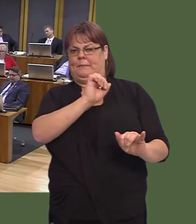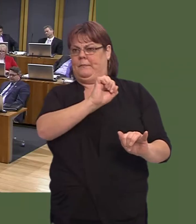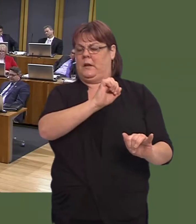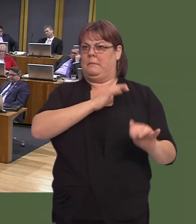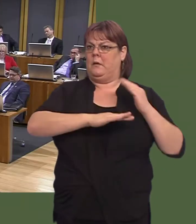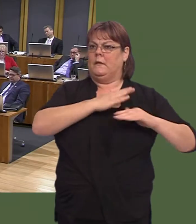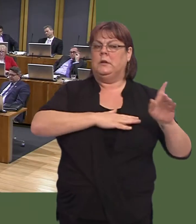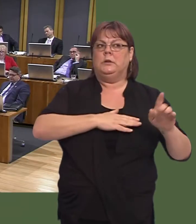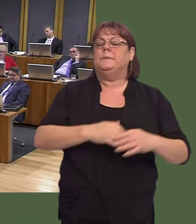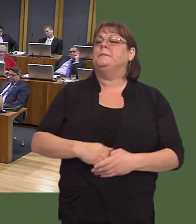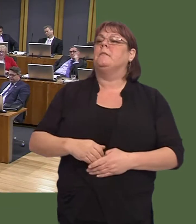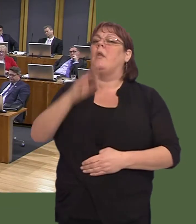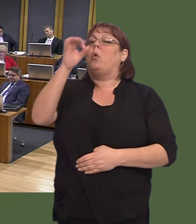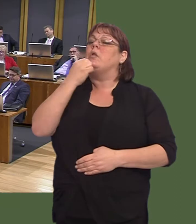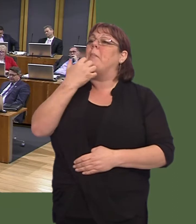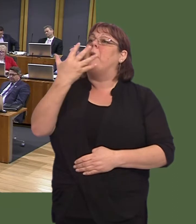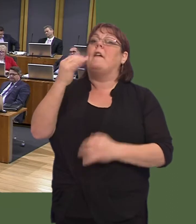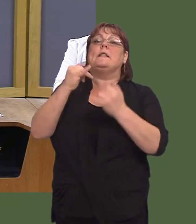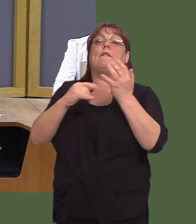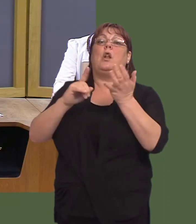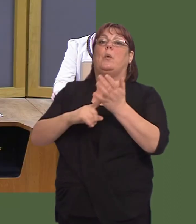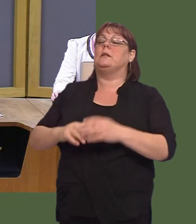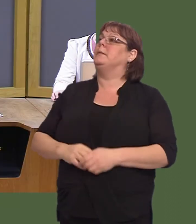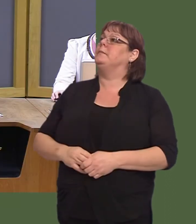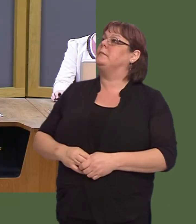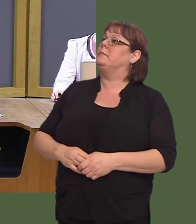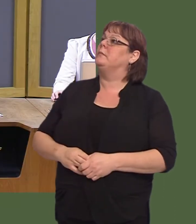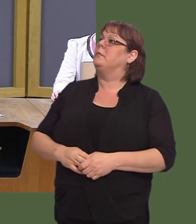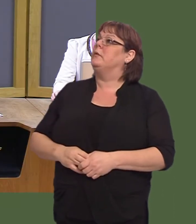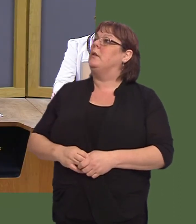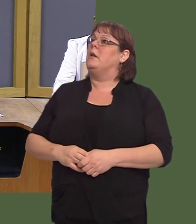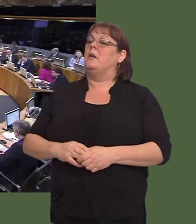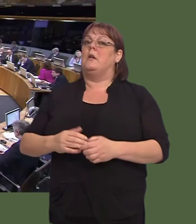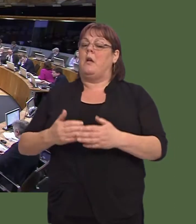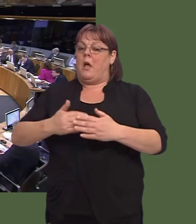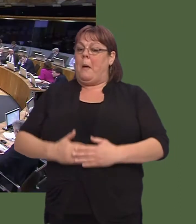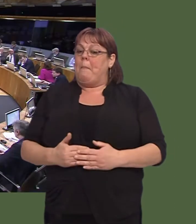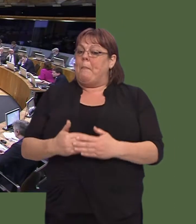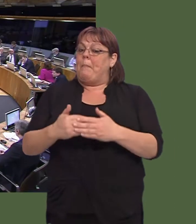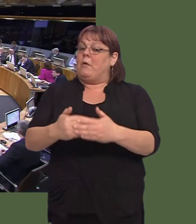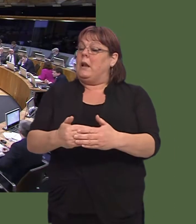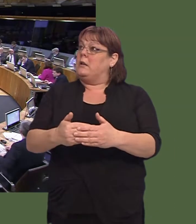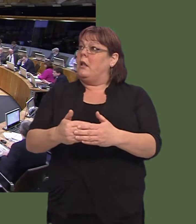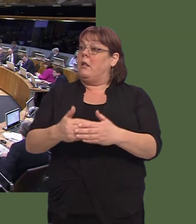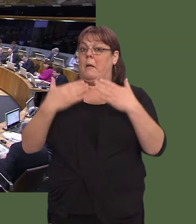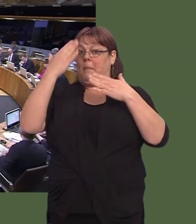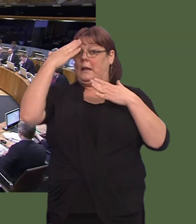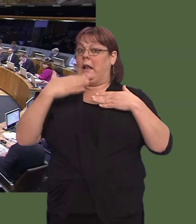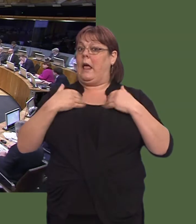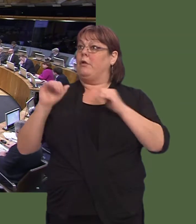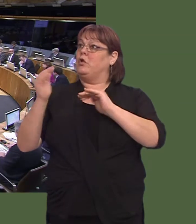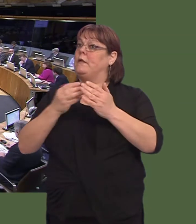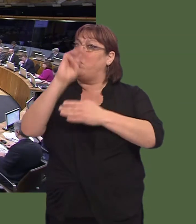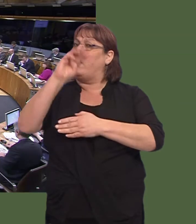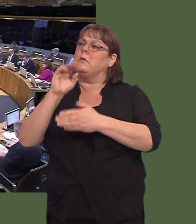Question 5. Question 5, Steffan Lewis. Statement on the future of perinatal mental health services in Wales.